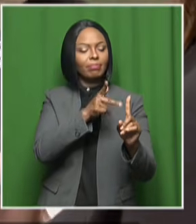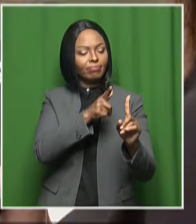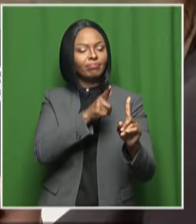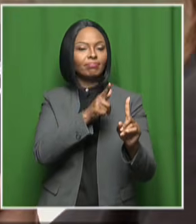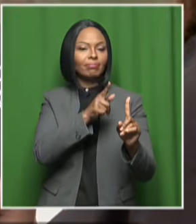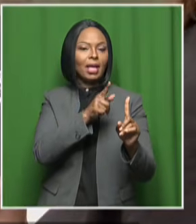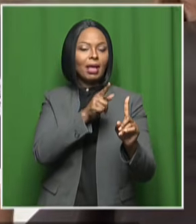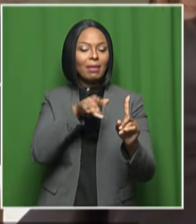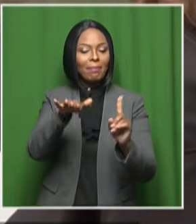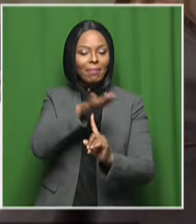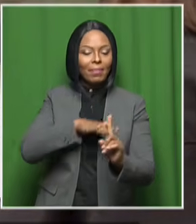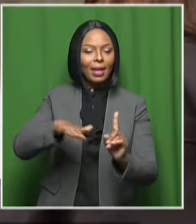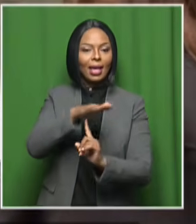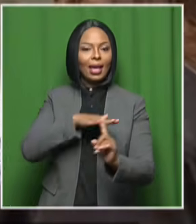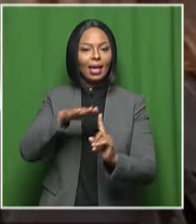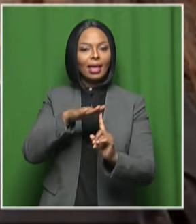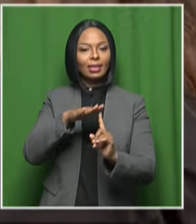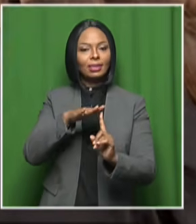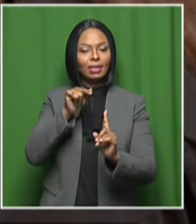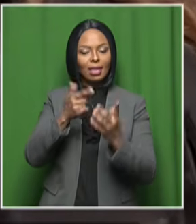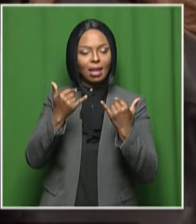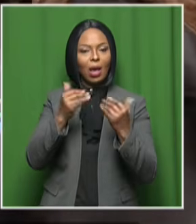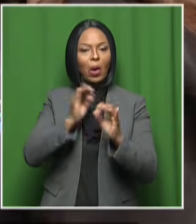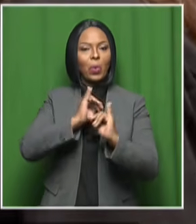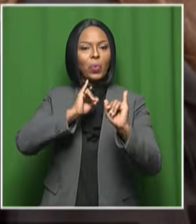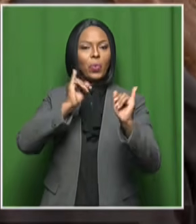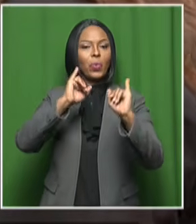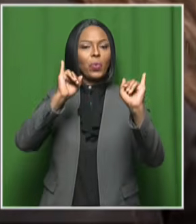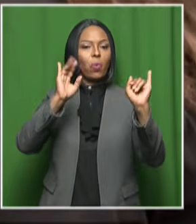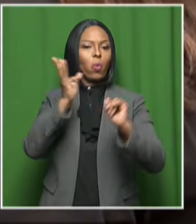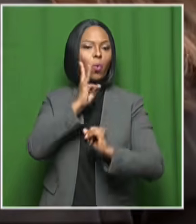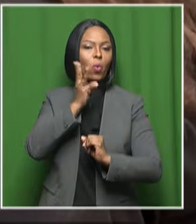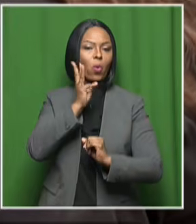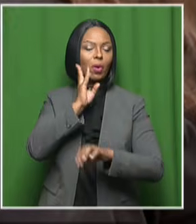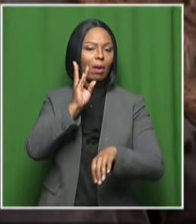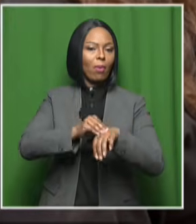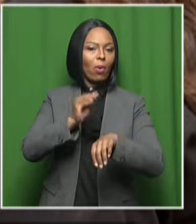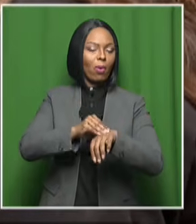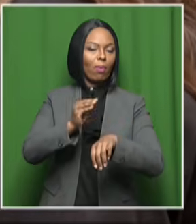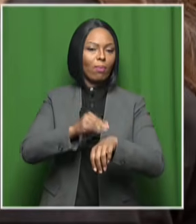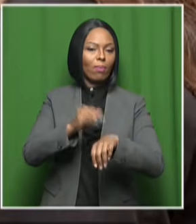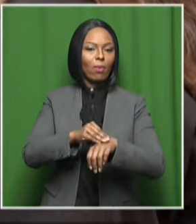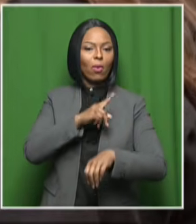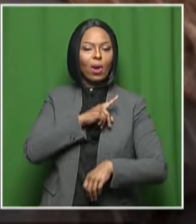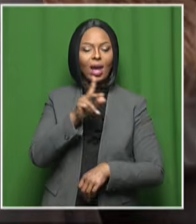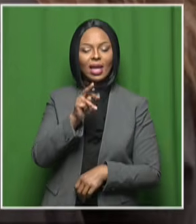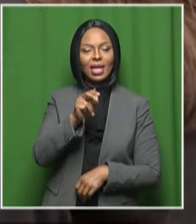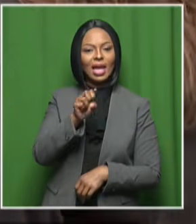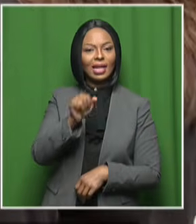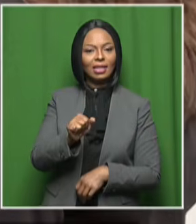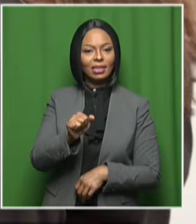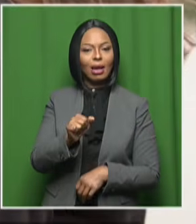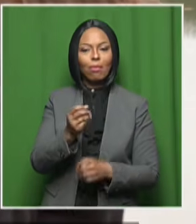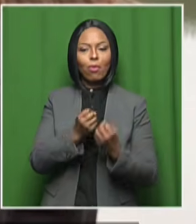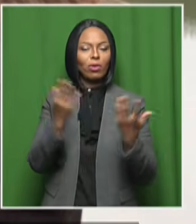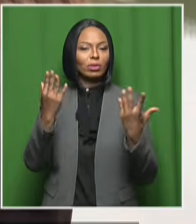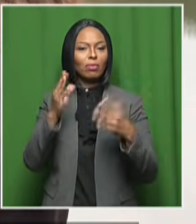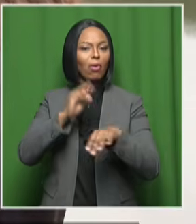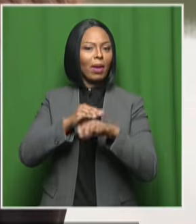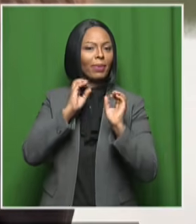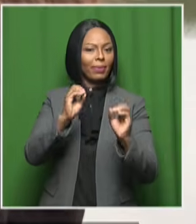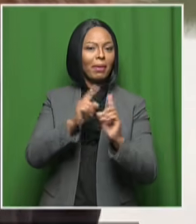most severe water crisis that Knysna has been through? Because Knysna is no stranger to problems, but this particular problem you're